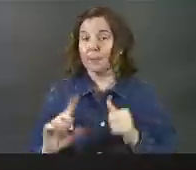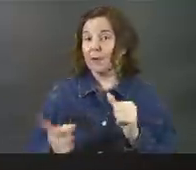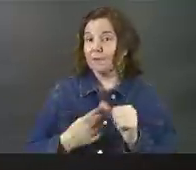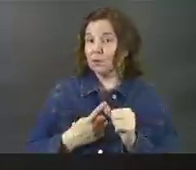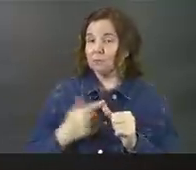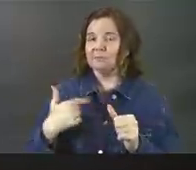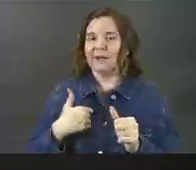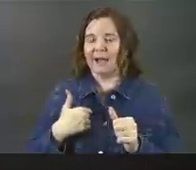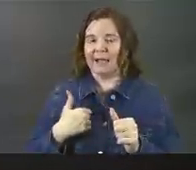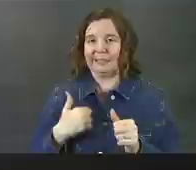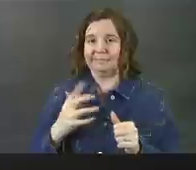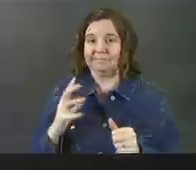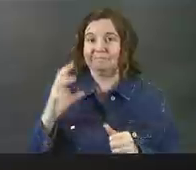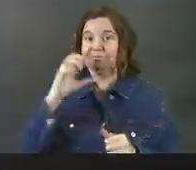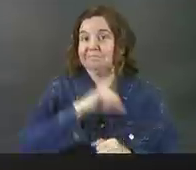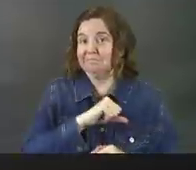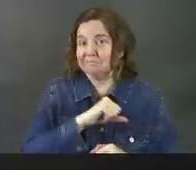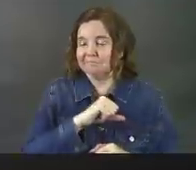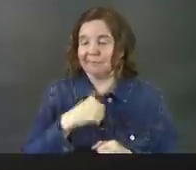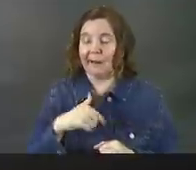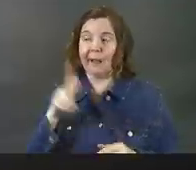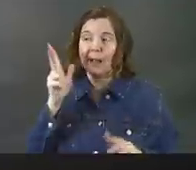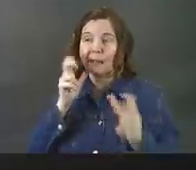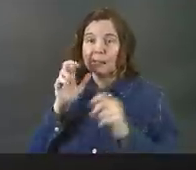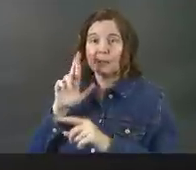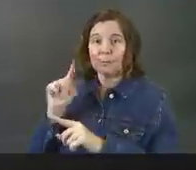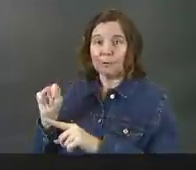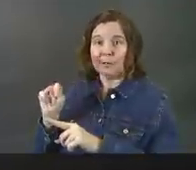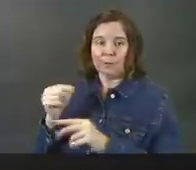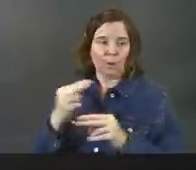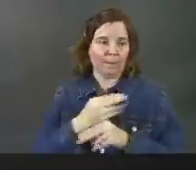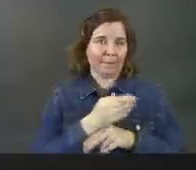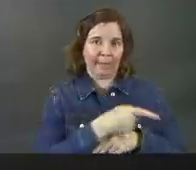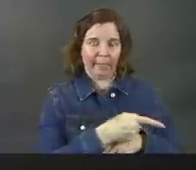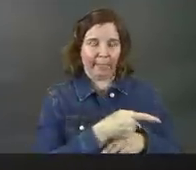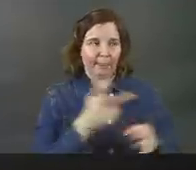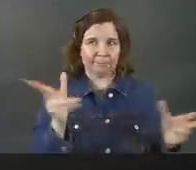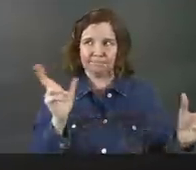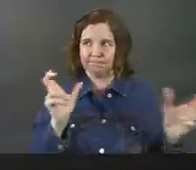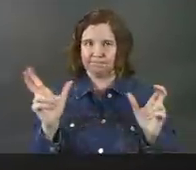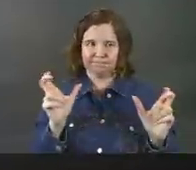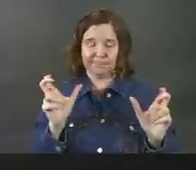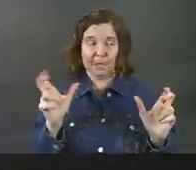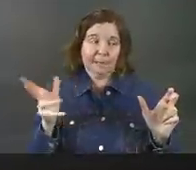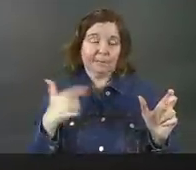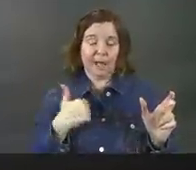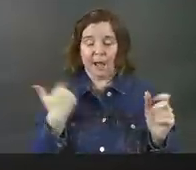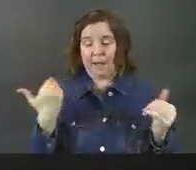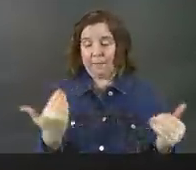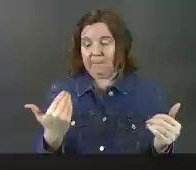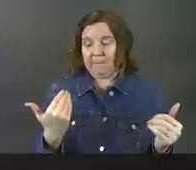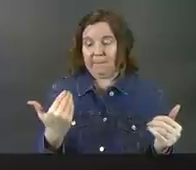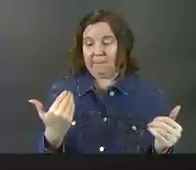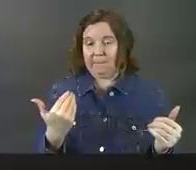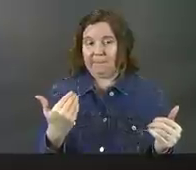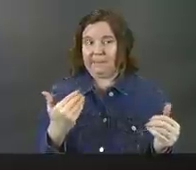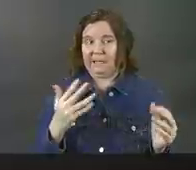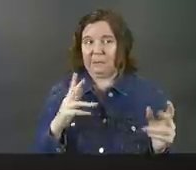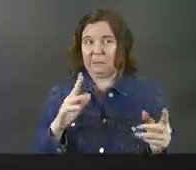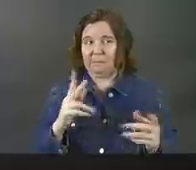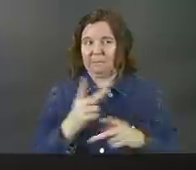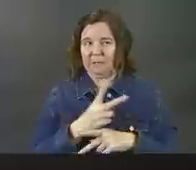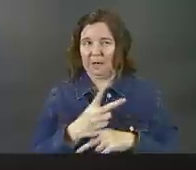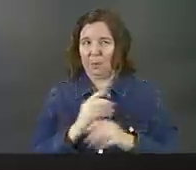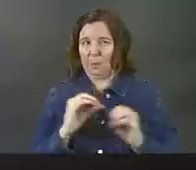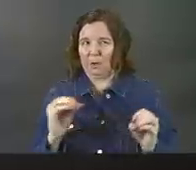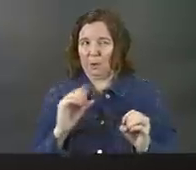first option is I can wing it, okay? And I can listen to Britt or my math instructor and just say, okay, I'm just going to interpret this